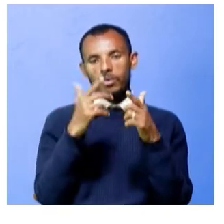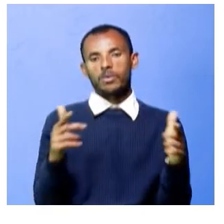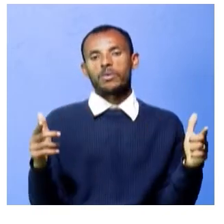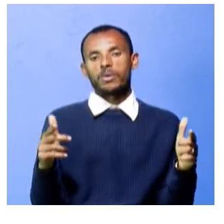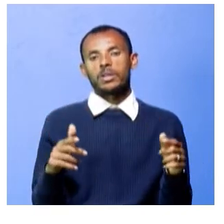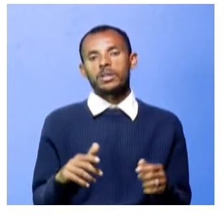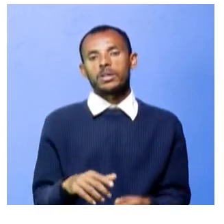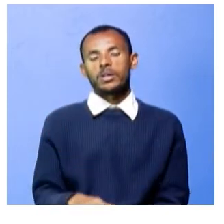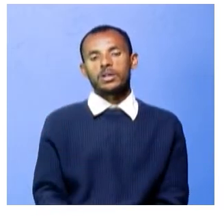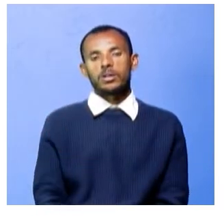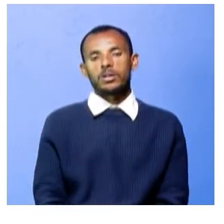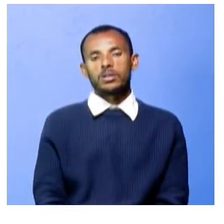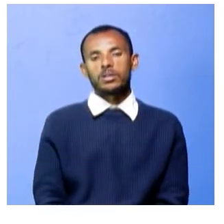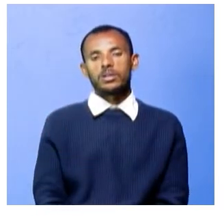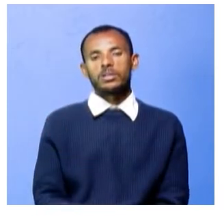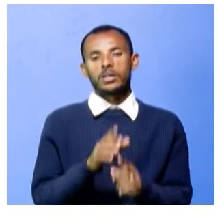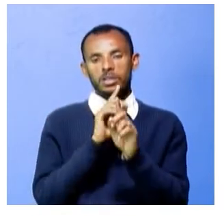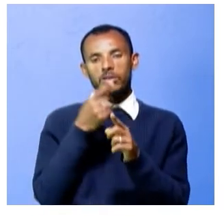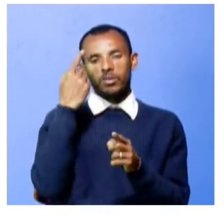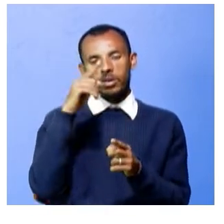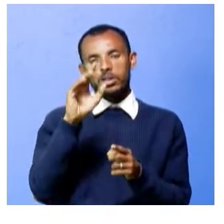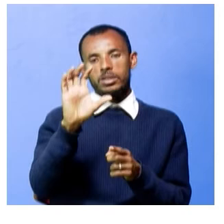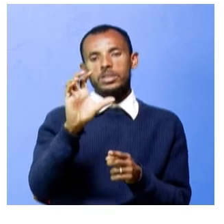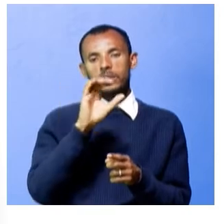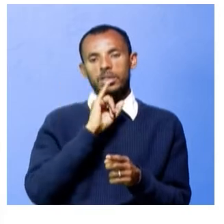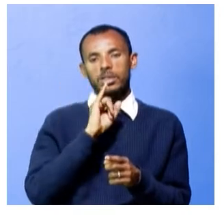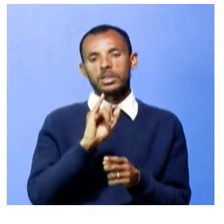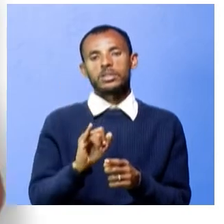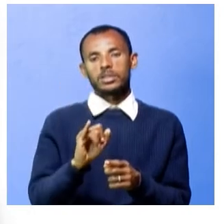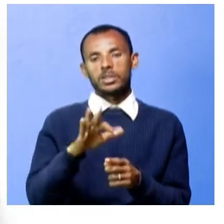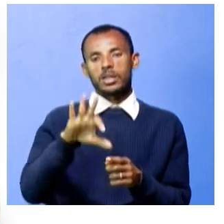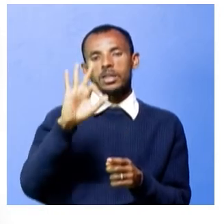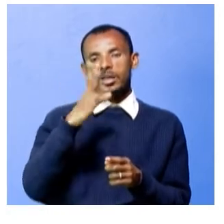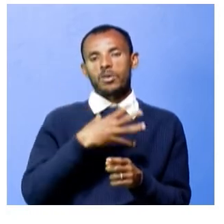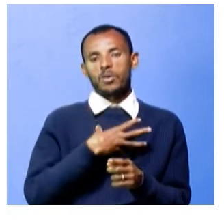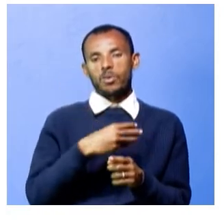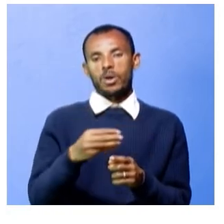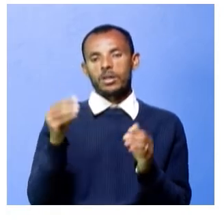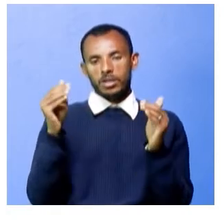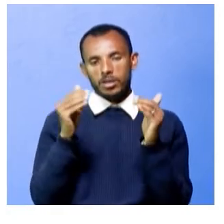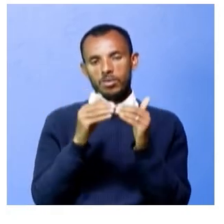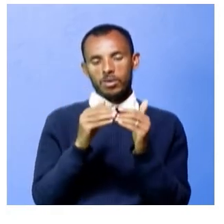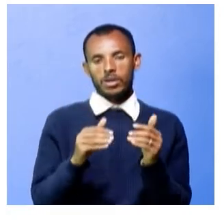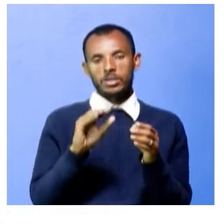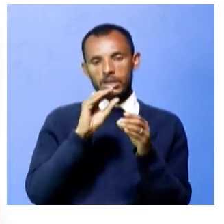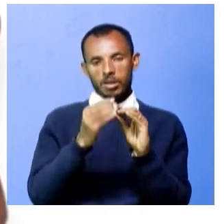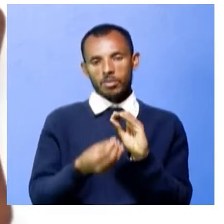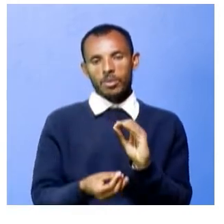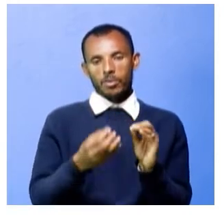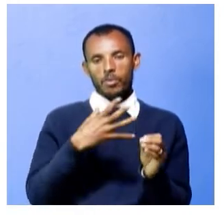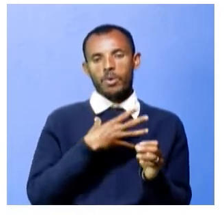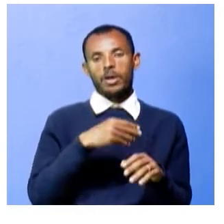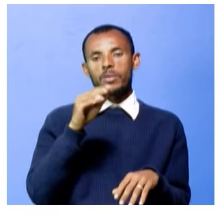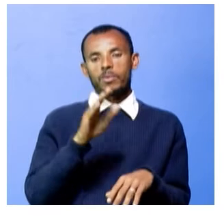probability of, the answer for C is the probability of getting white ball, which is equals to the number of white